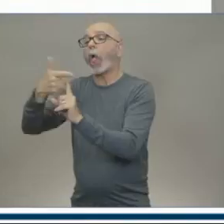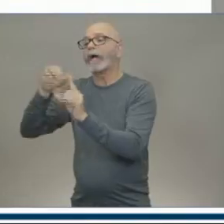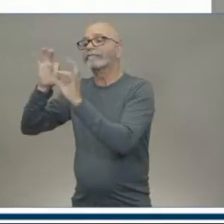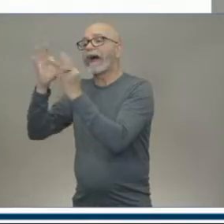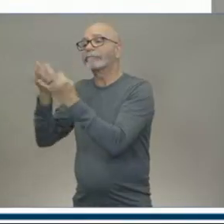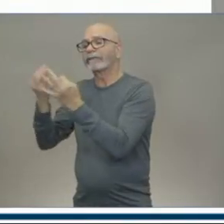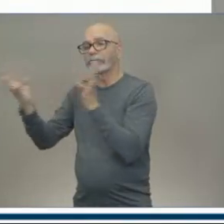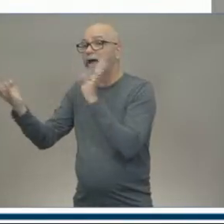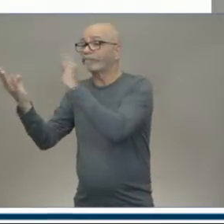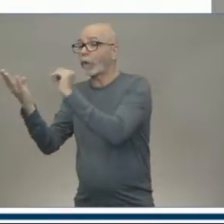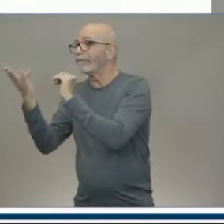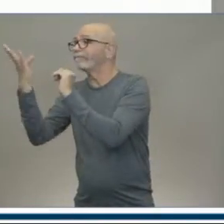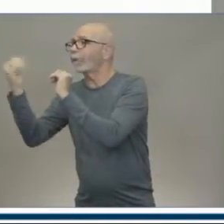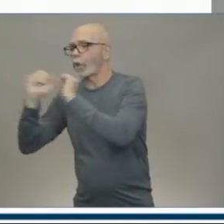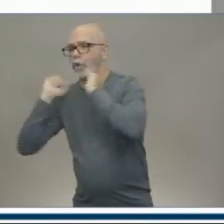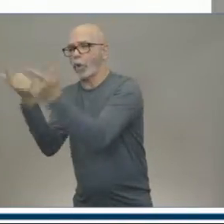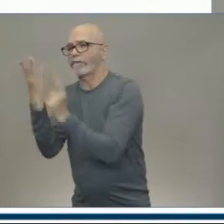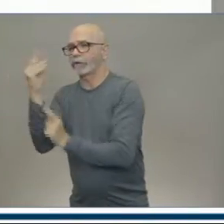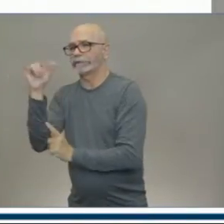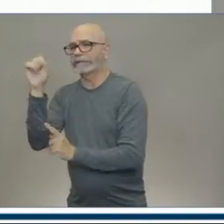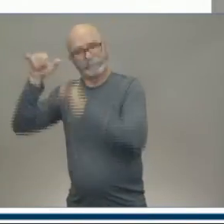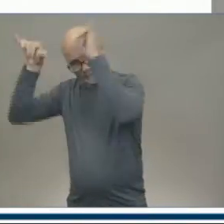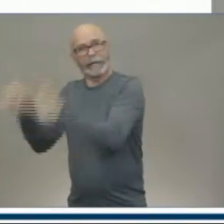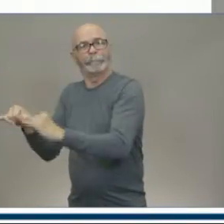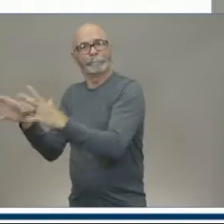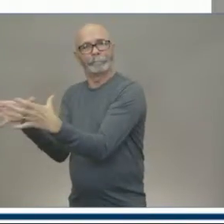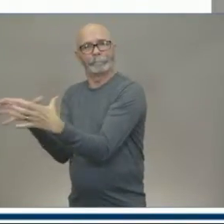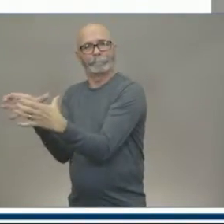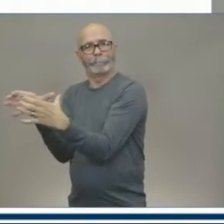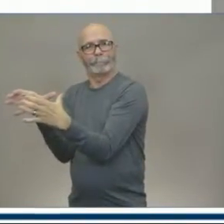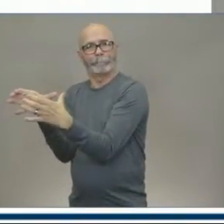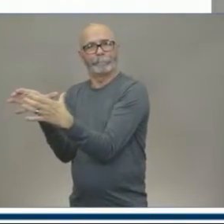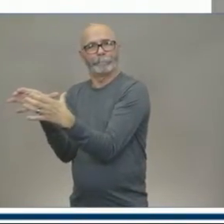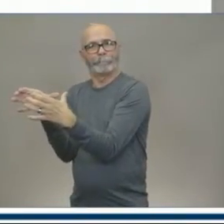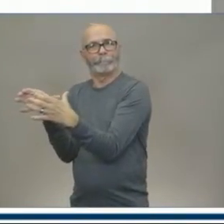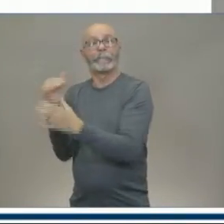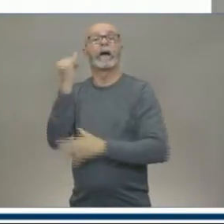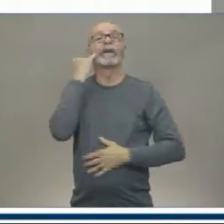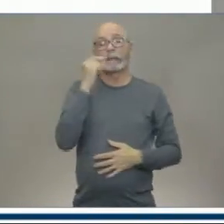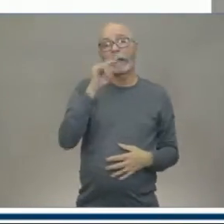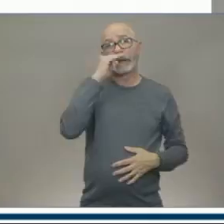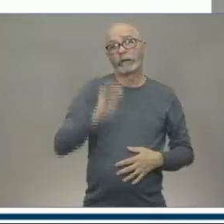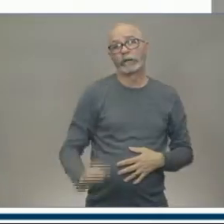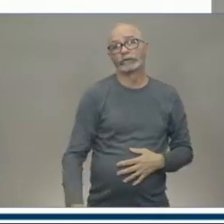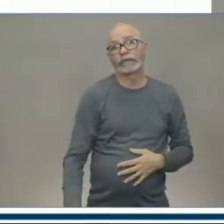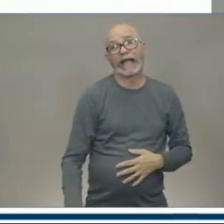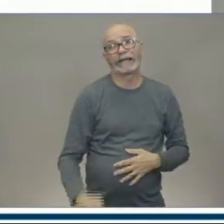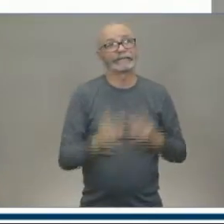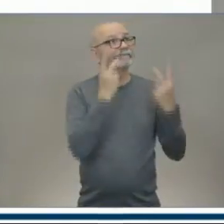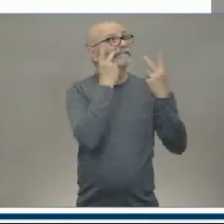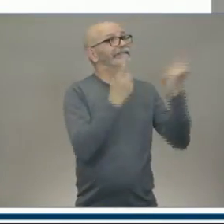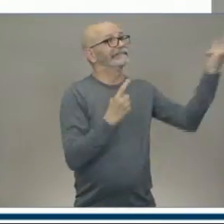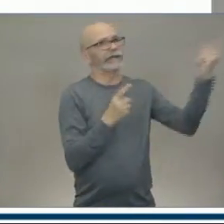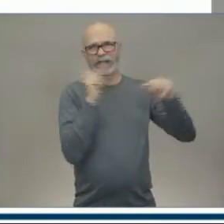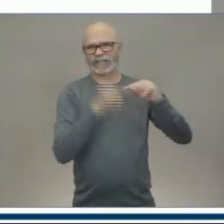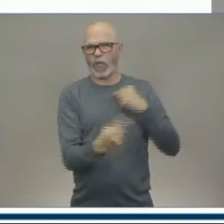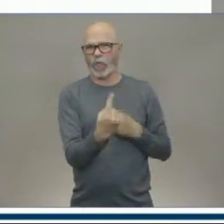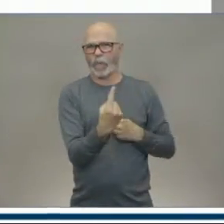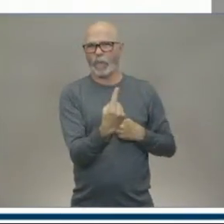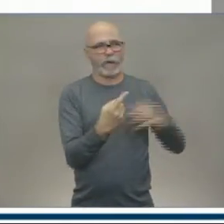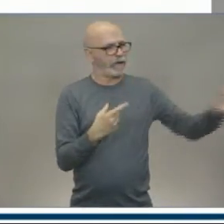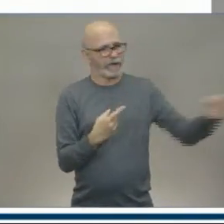themselves. Unfortunately, when the traveler is a child who is too young to self-isolate alone, then that does mean that the entire